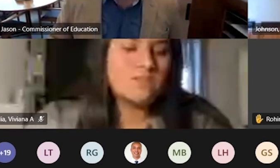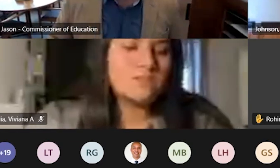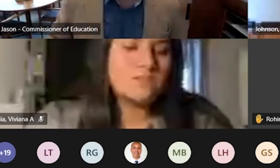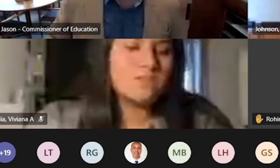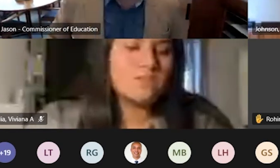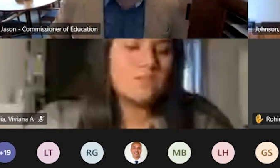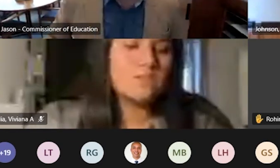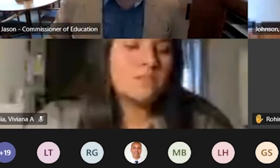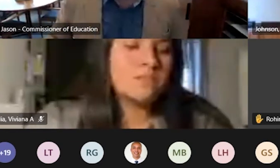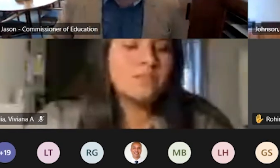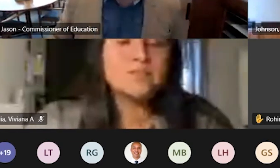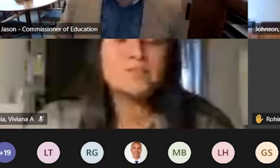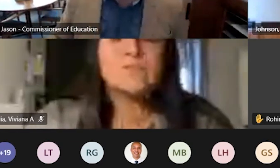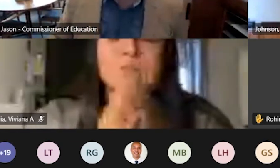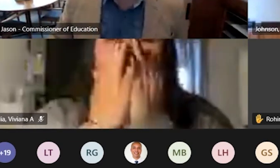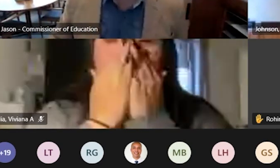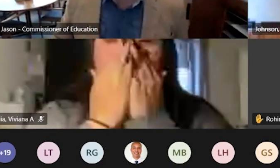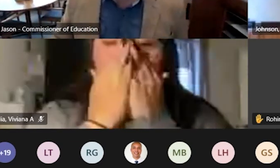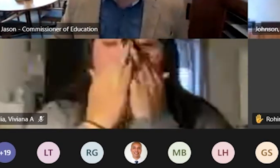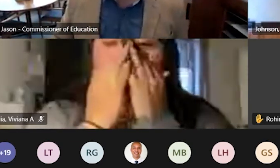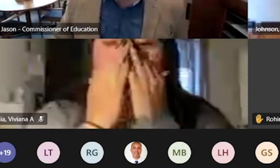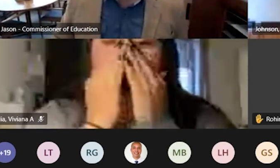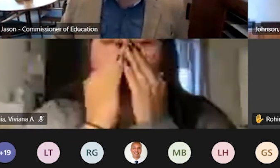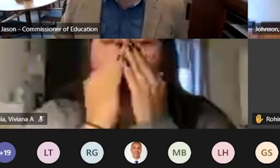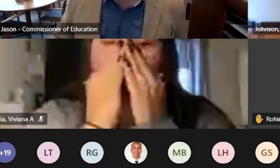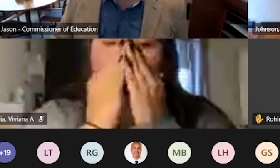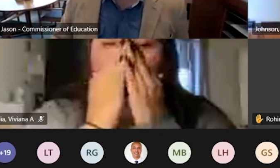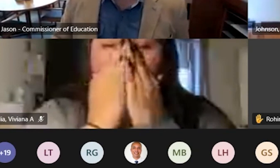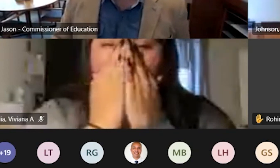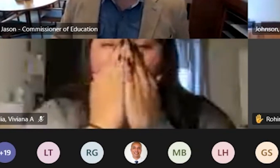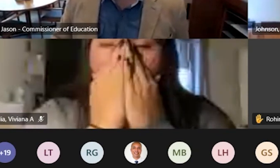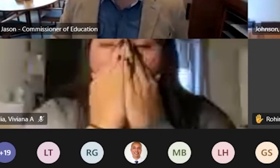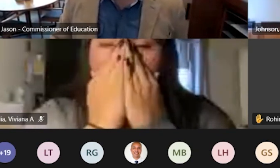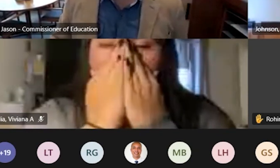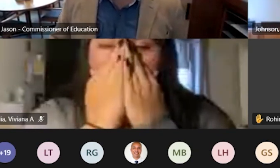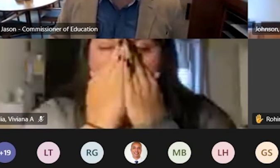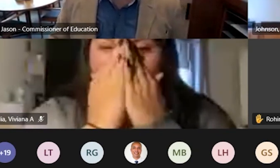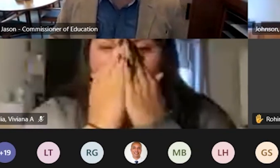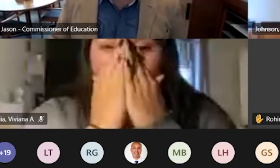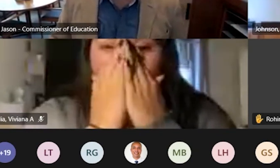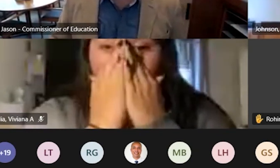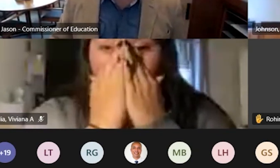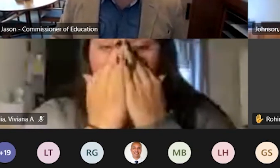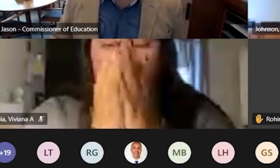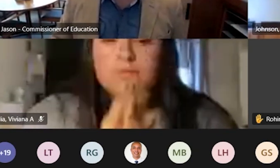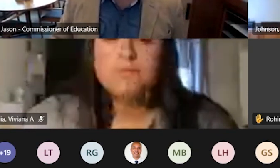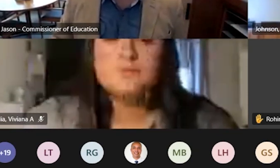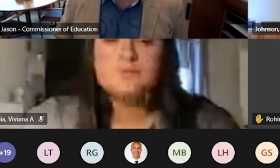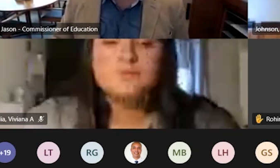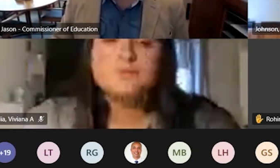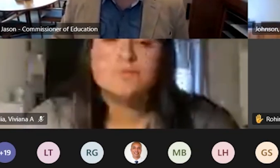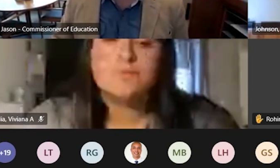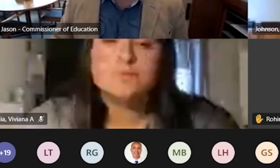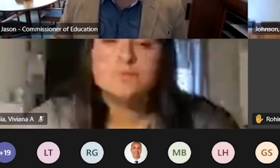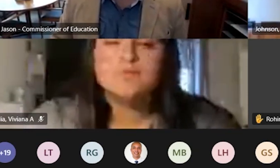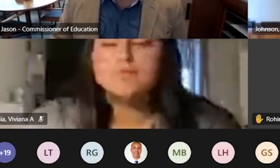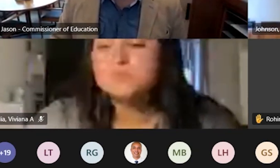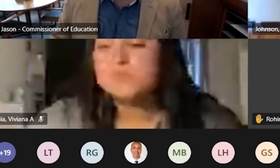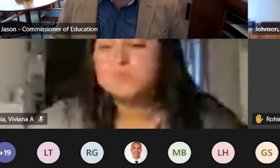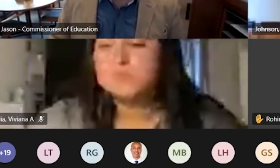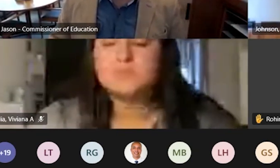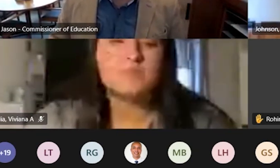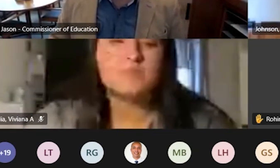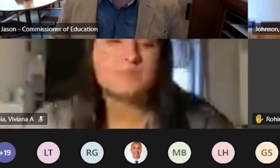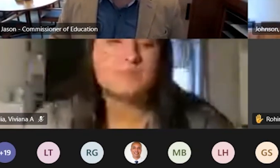today. We're working on a recommendation for the governor now around what happens in January. I will certainly